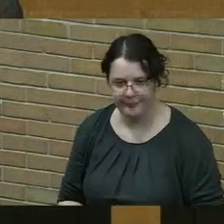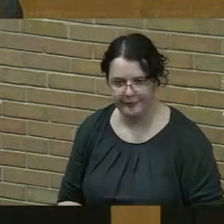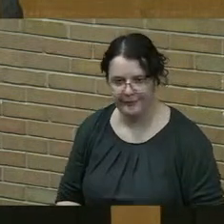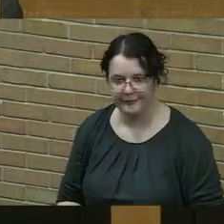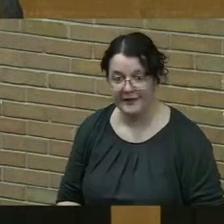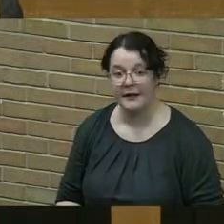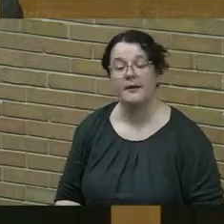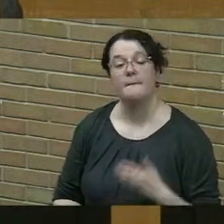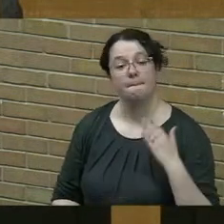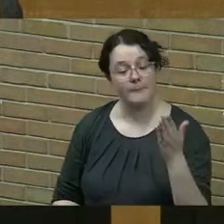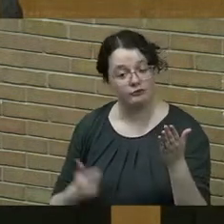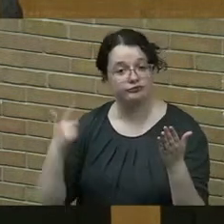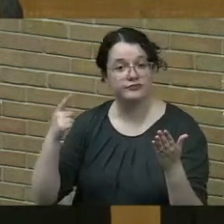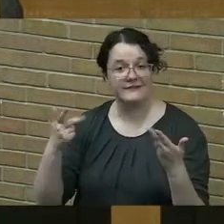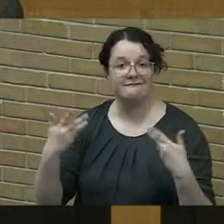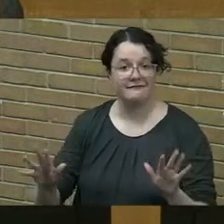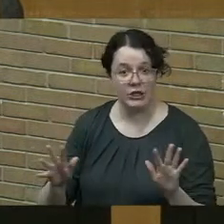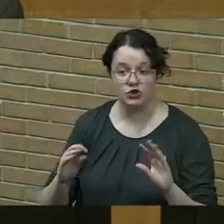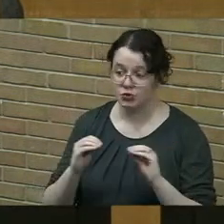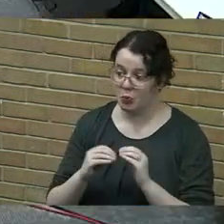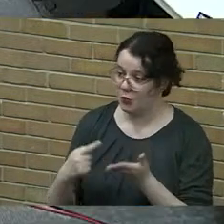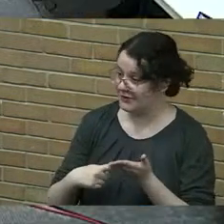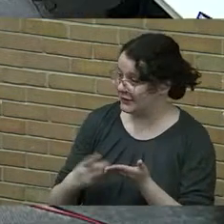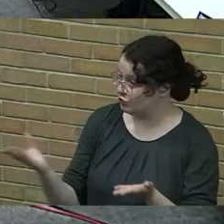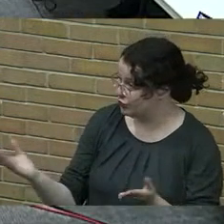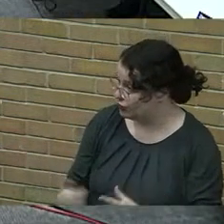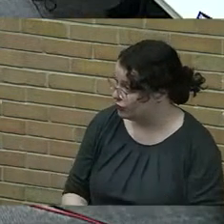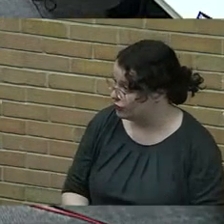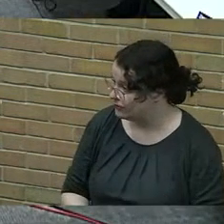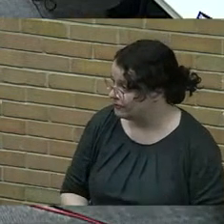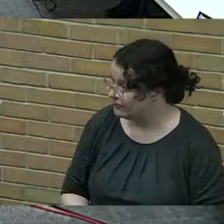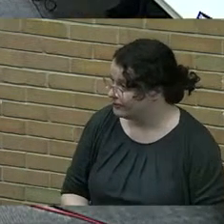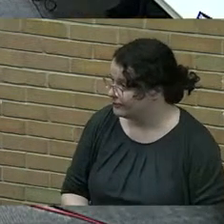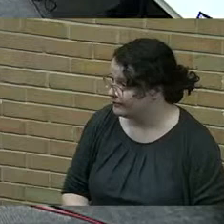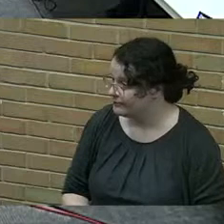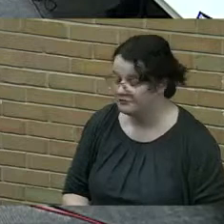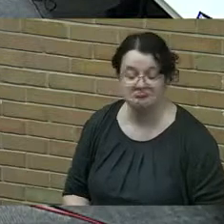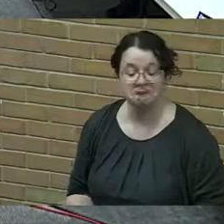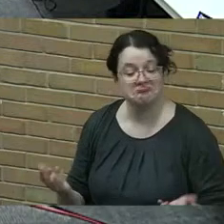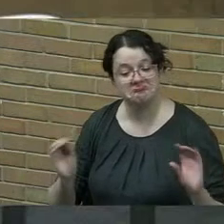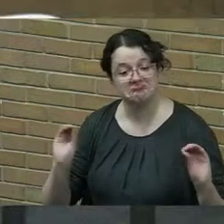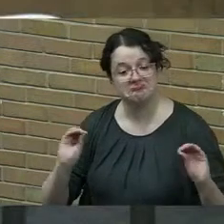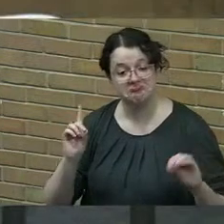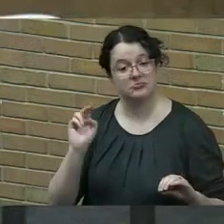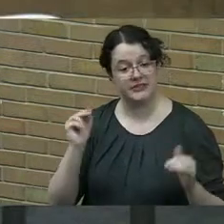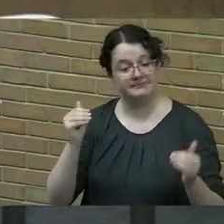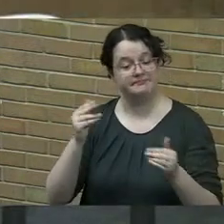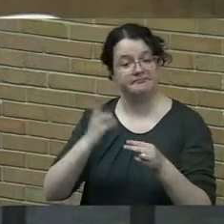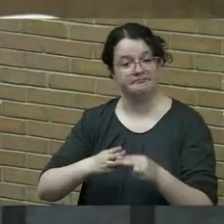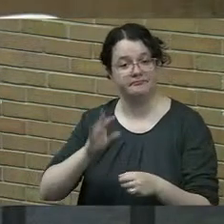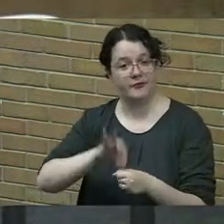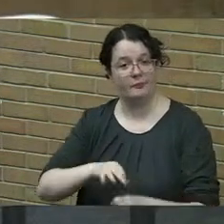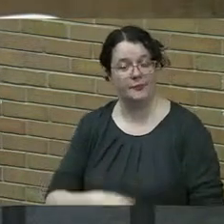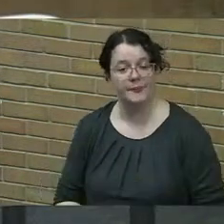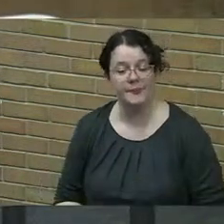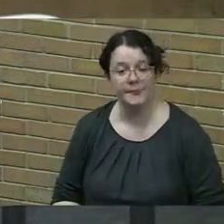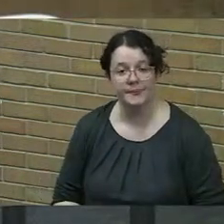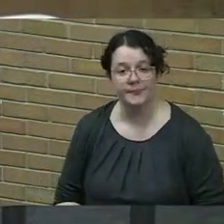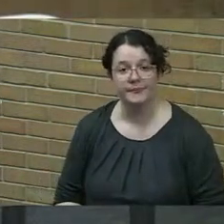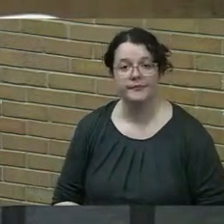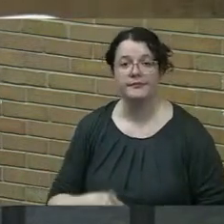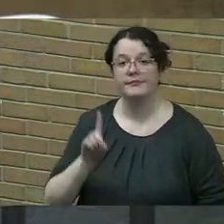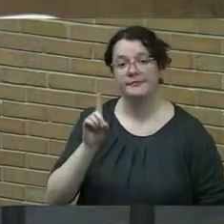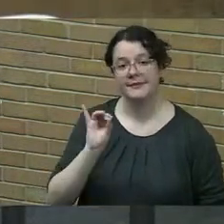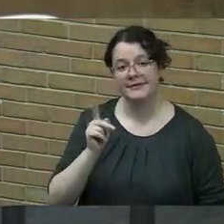have a motion and a second. Any further discussion on that? Hearing none, Dan, please call the roll.